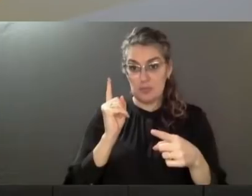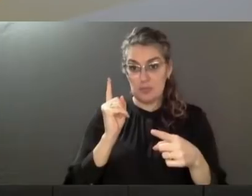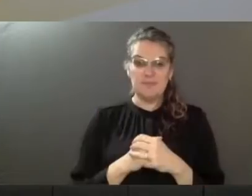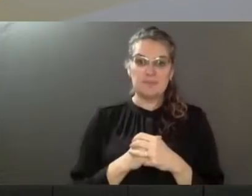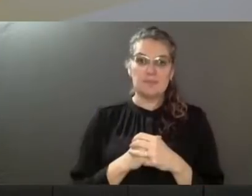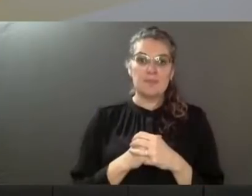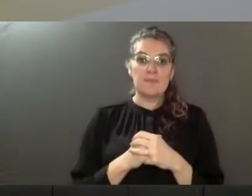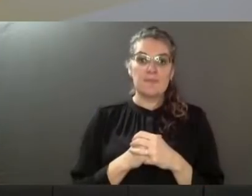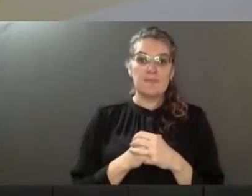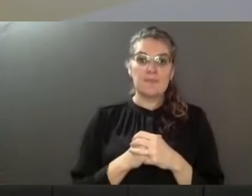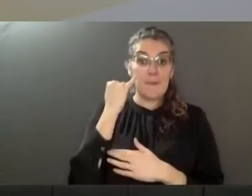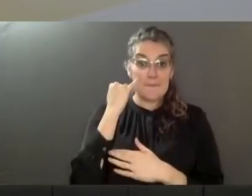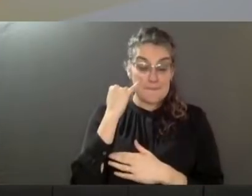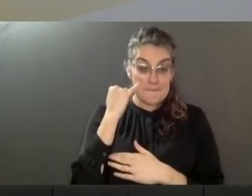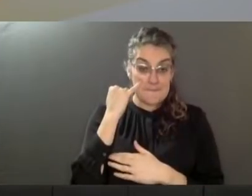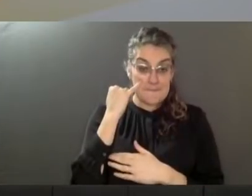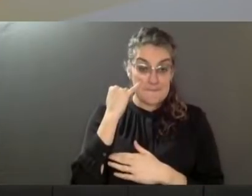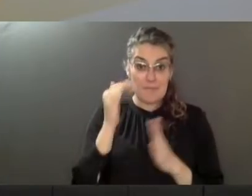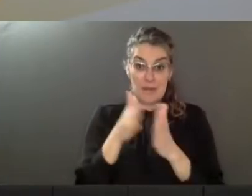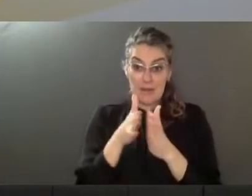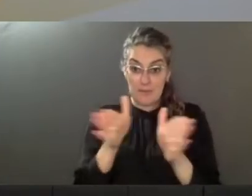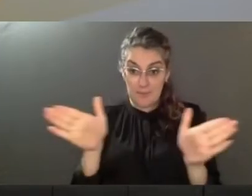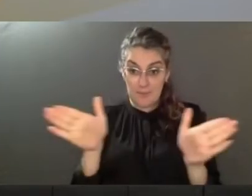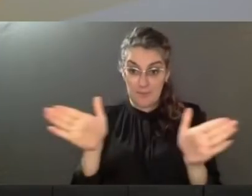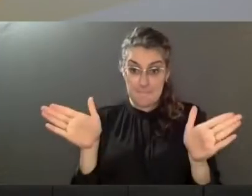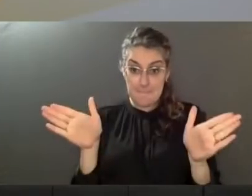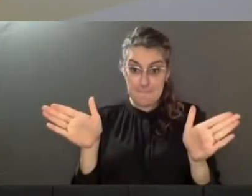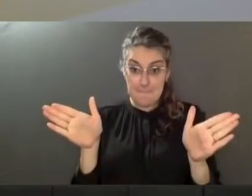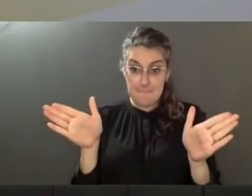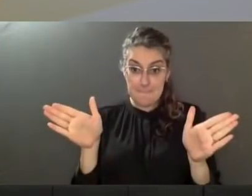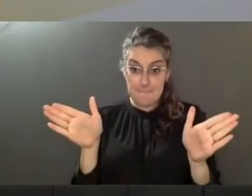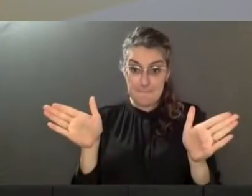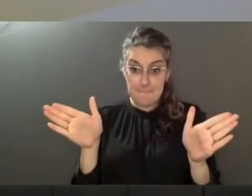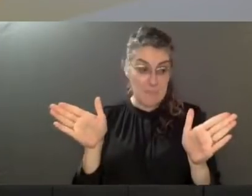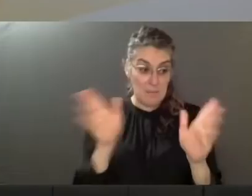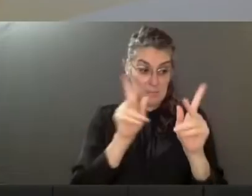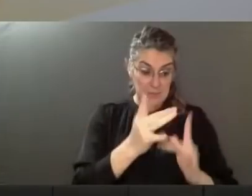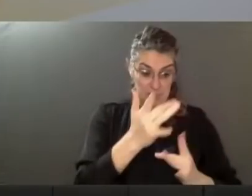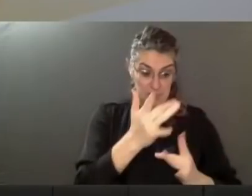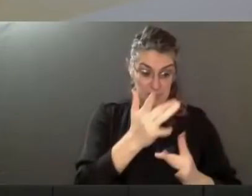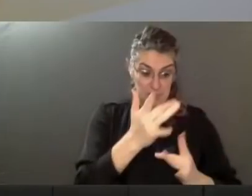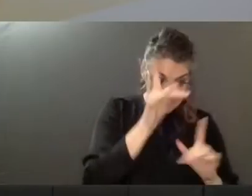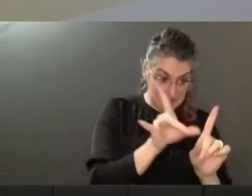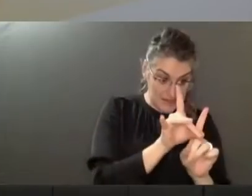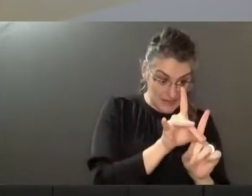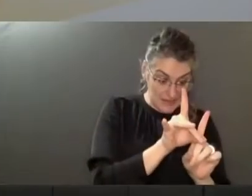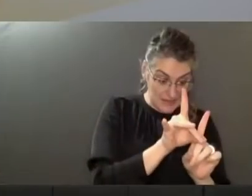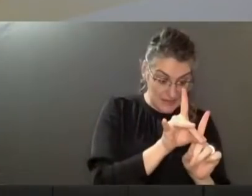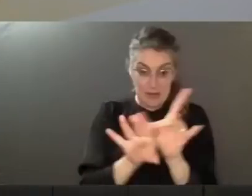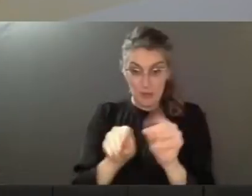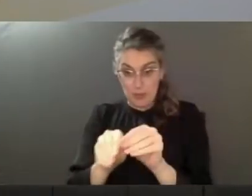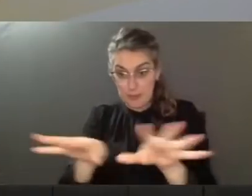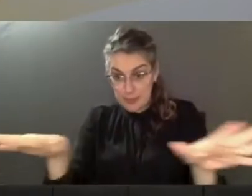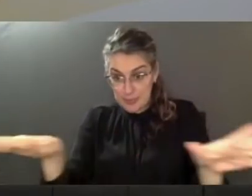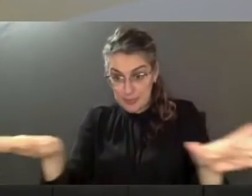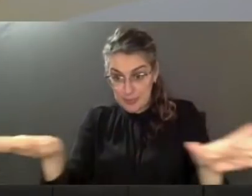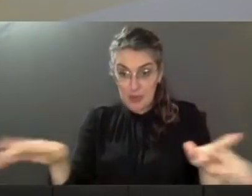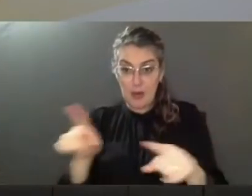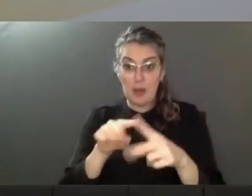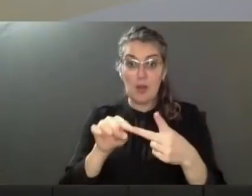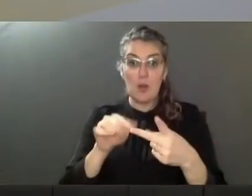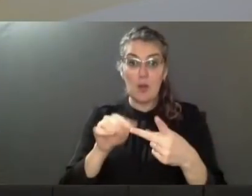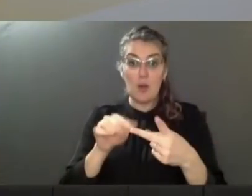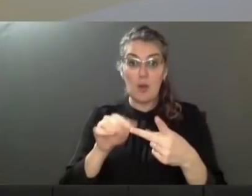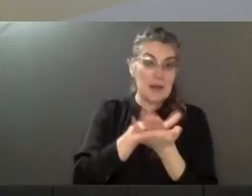exposures or there are cases in areas in healthcare or education. For